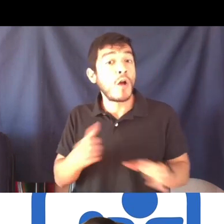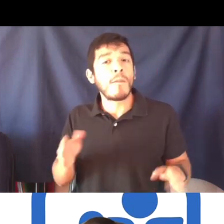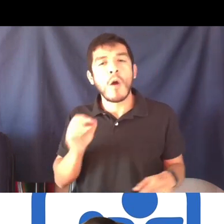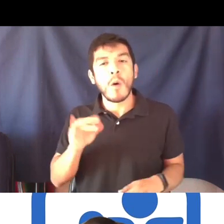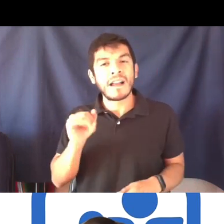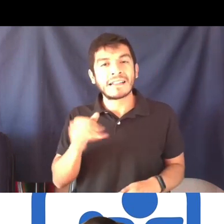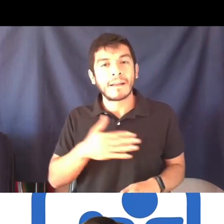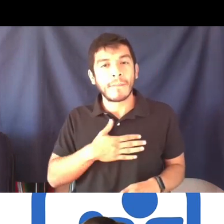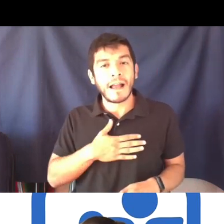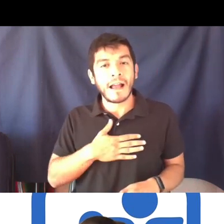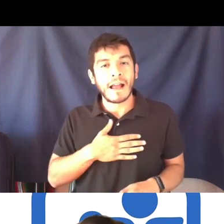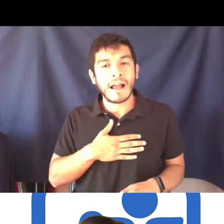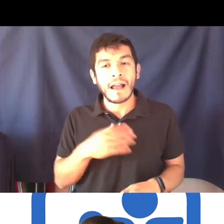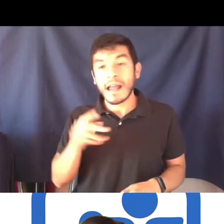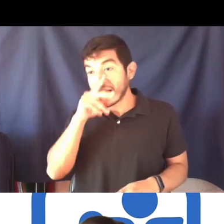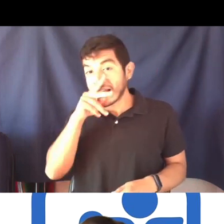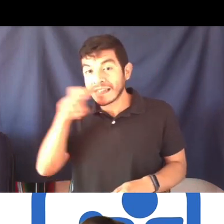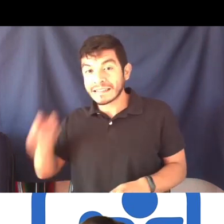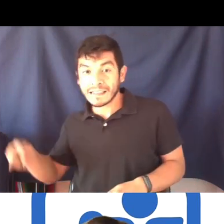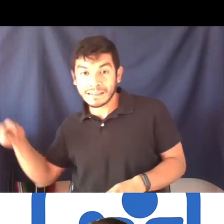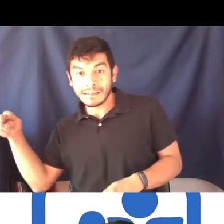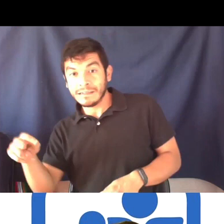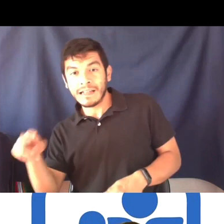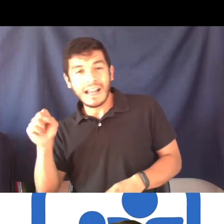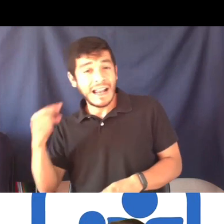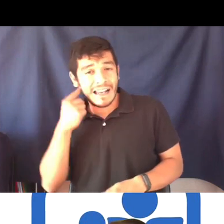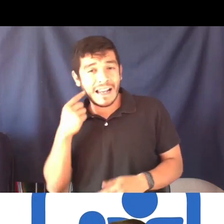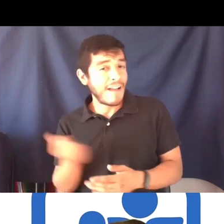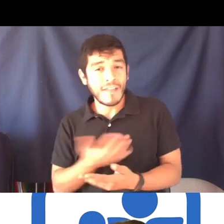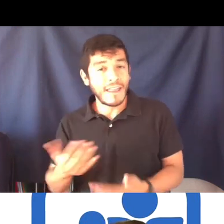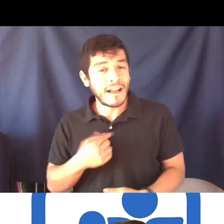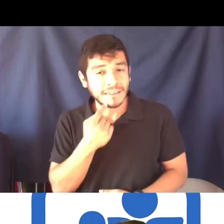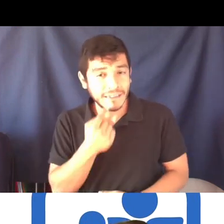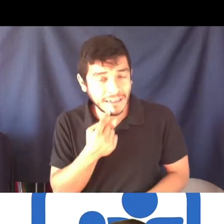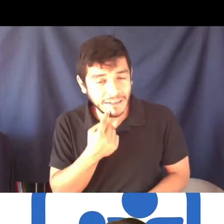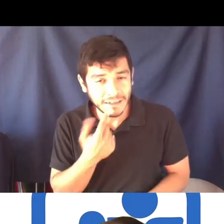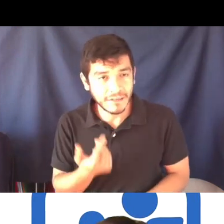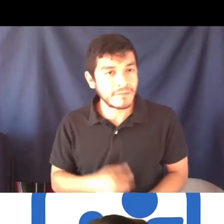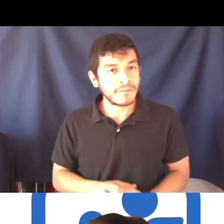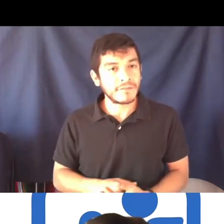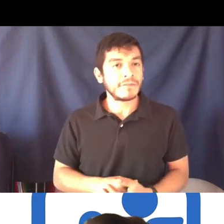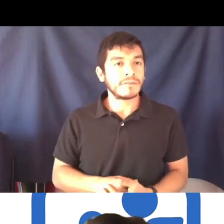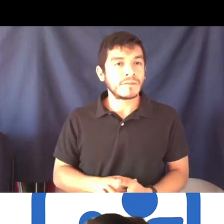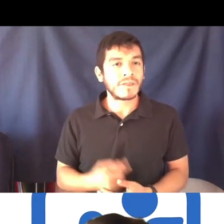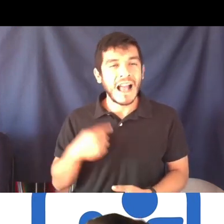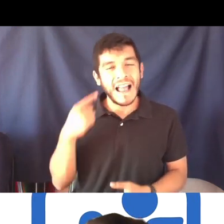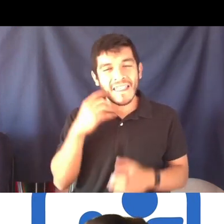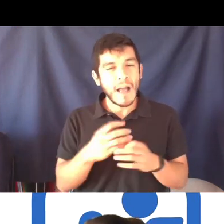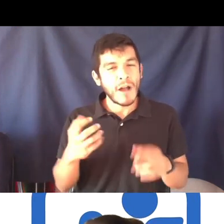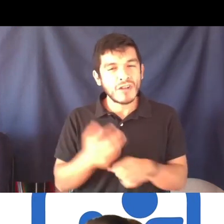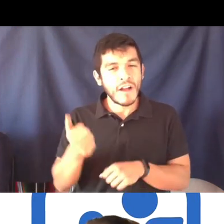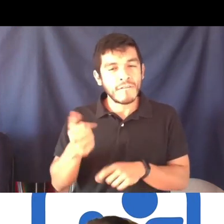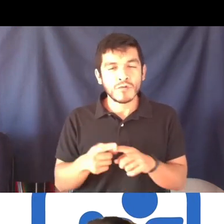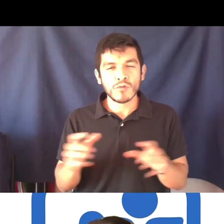my spouse or kid sitting in the next room and can hear everything I'm saying? You know, I think it's much tougher to do